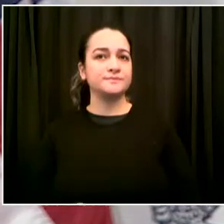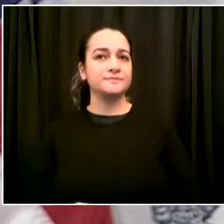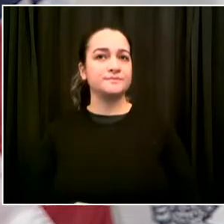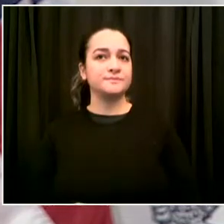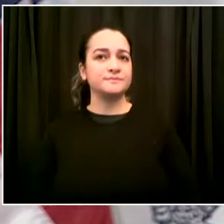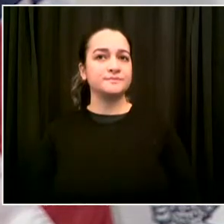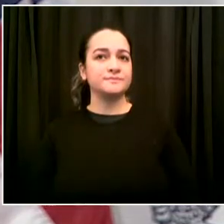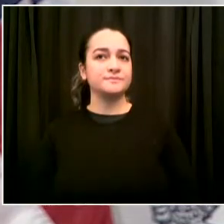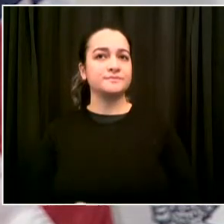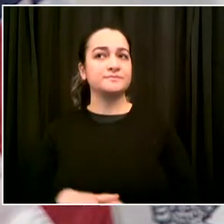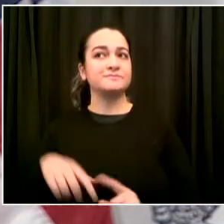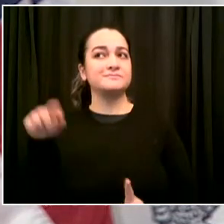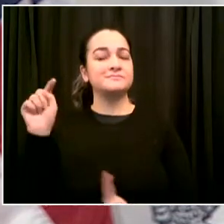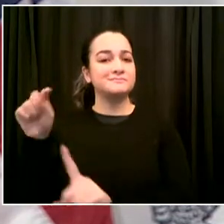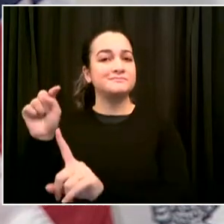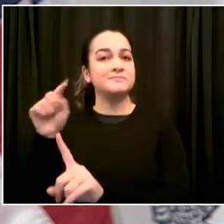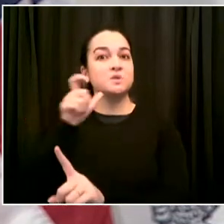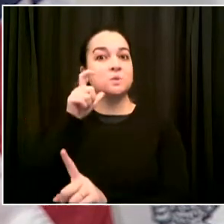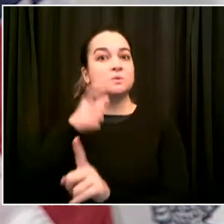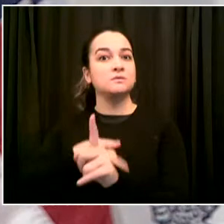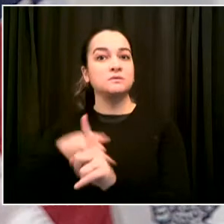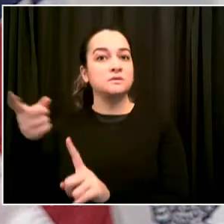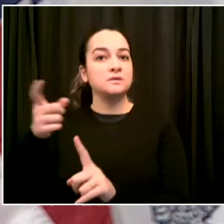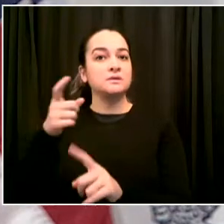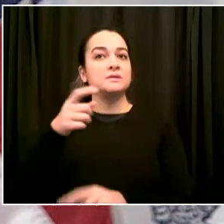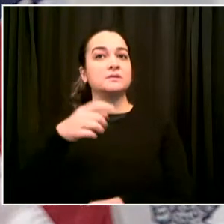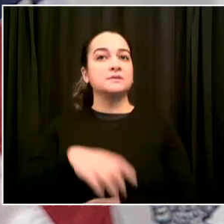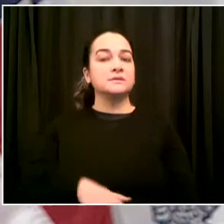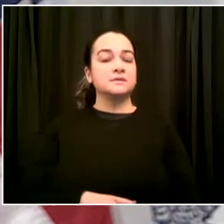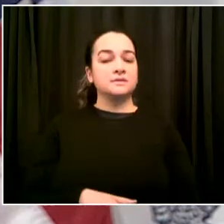responders and the hospital workers who qualify under 1A and 8?